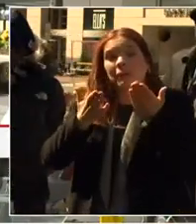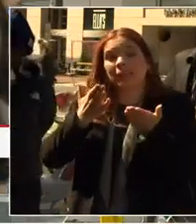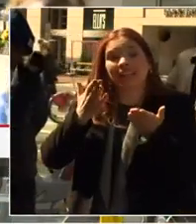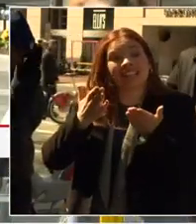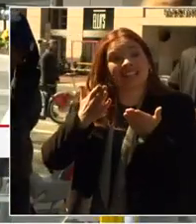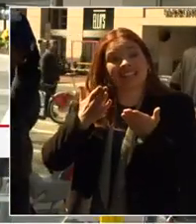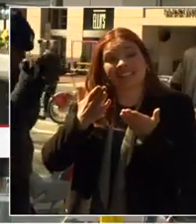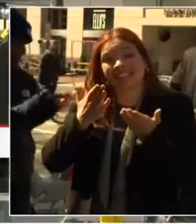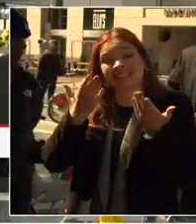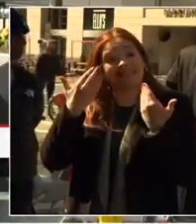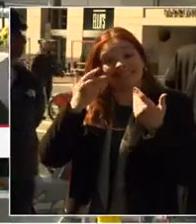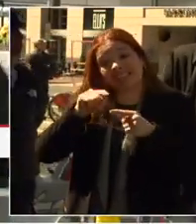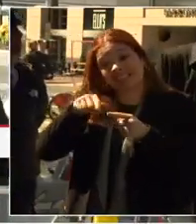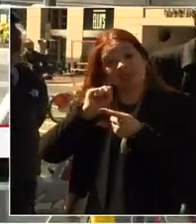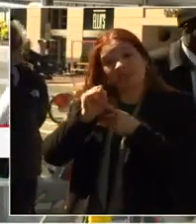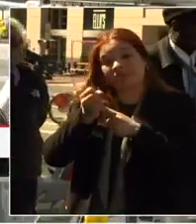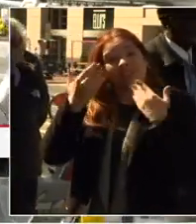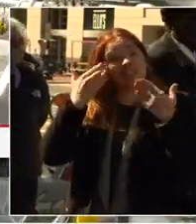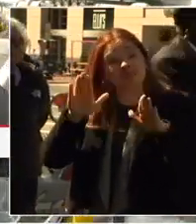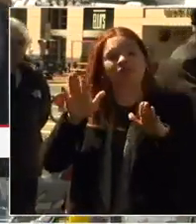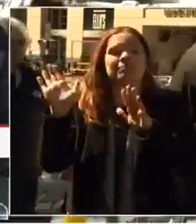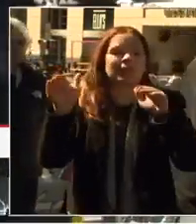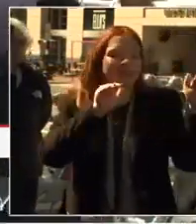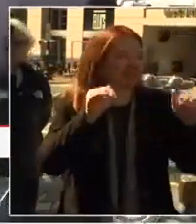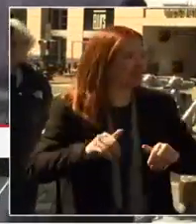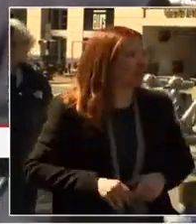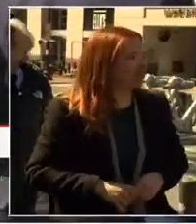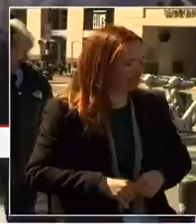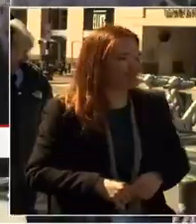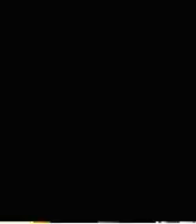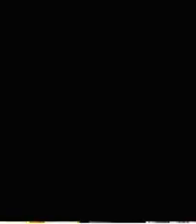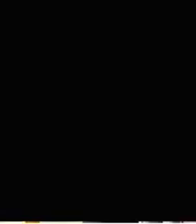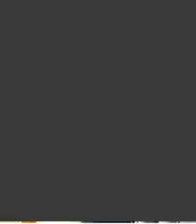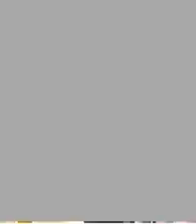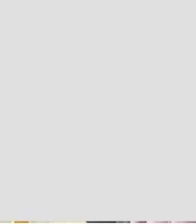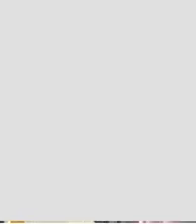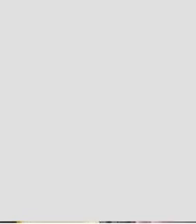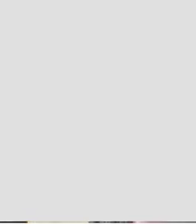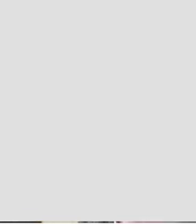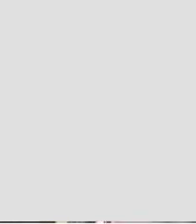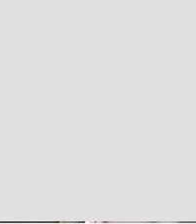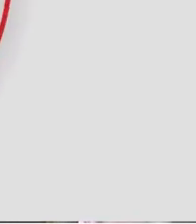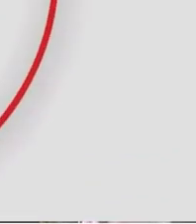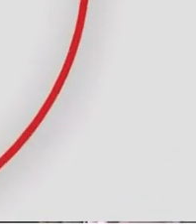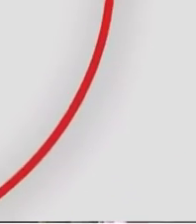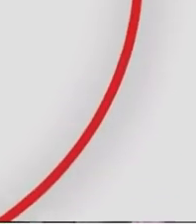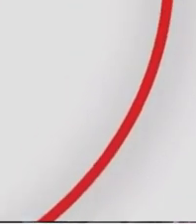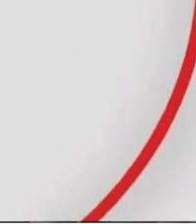Thank you, everybody.